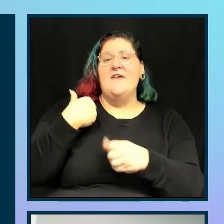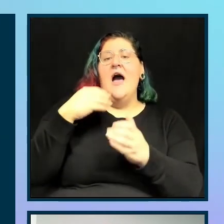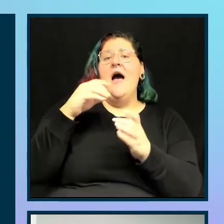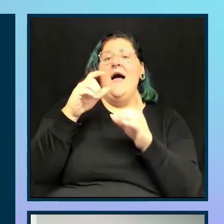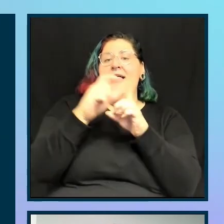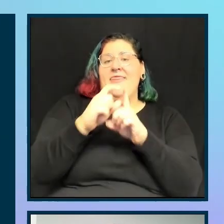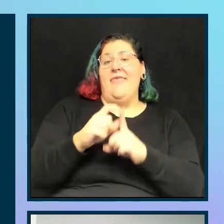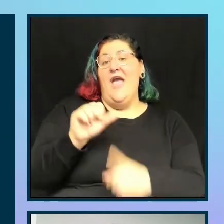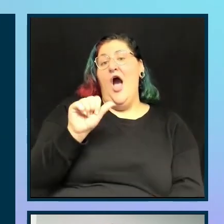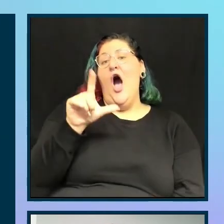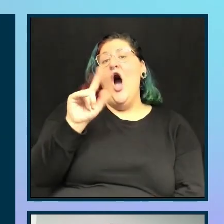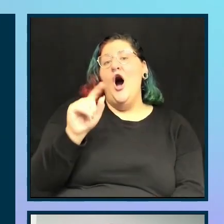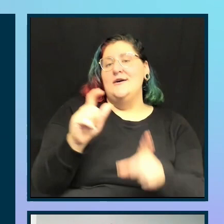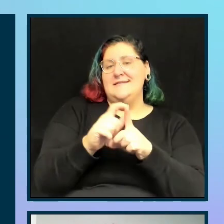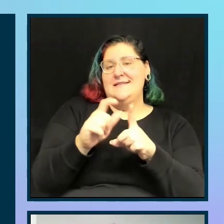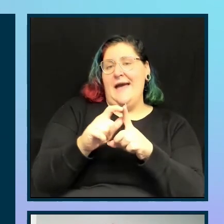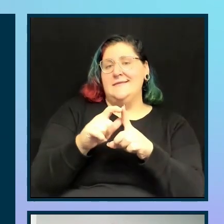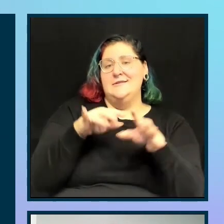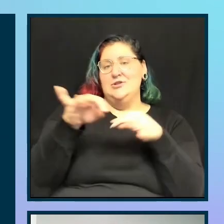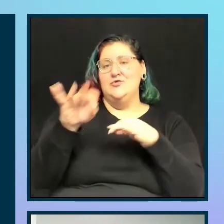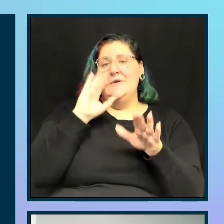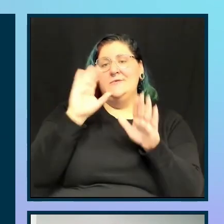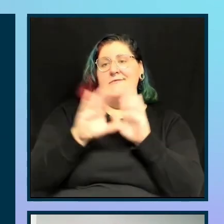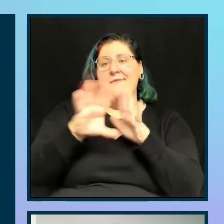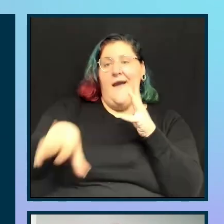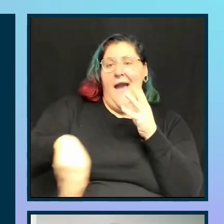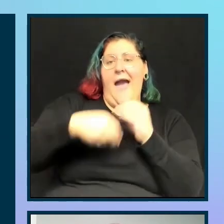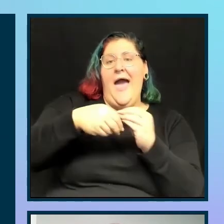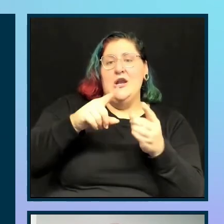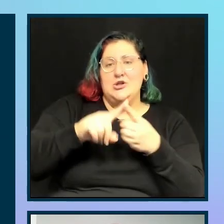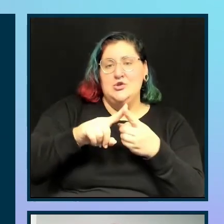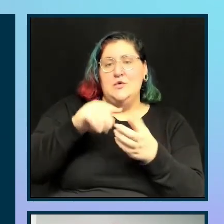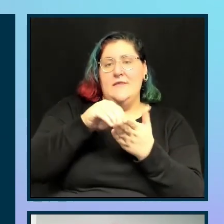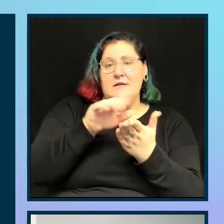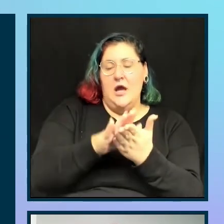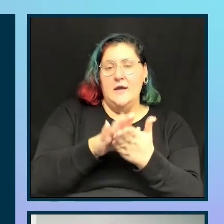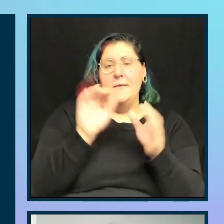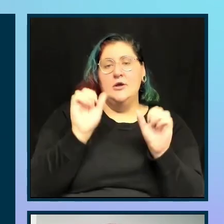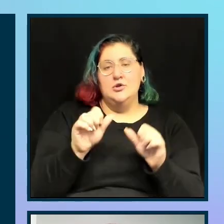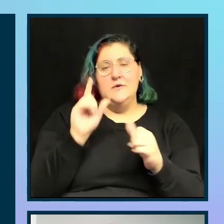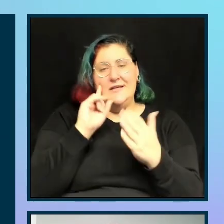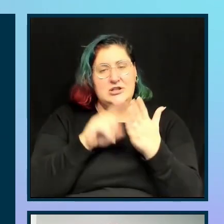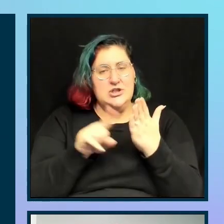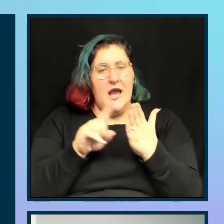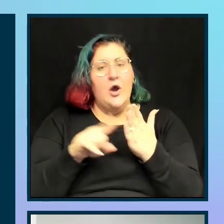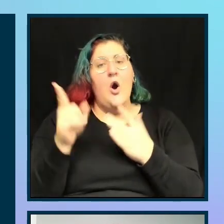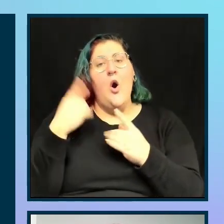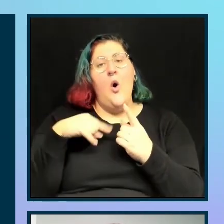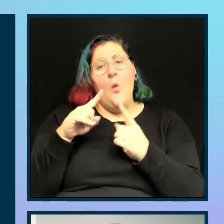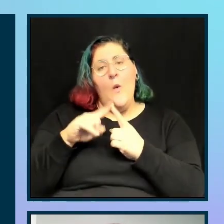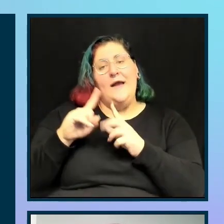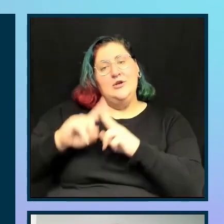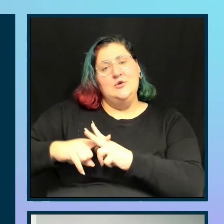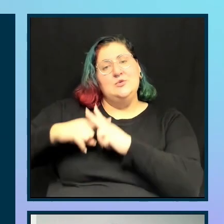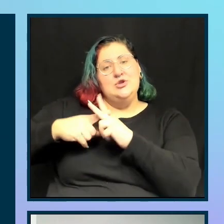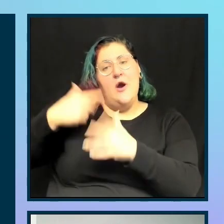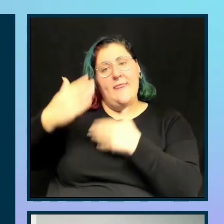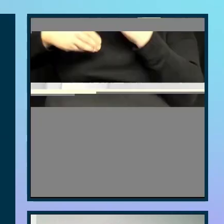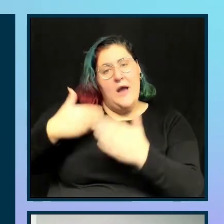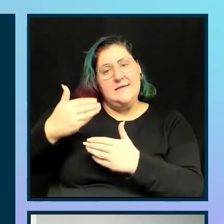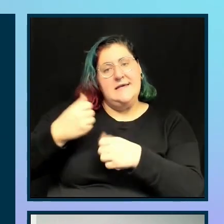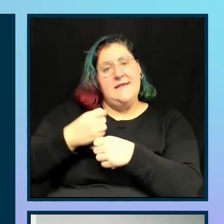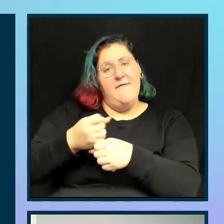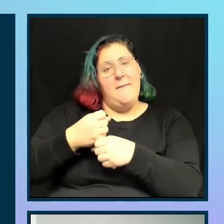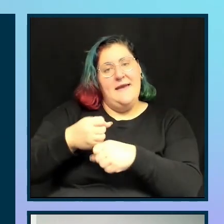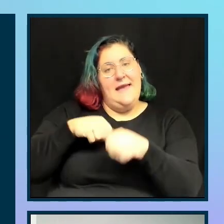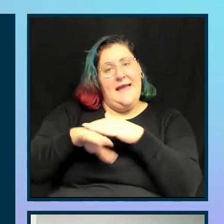manner, and something that's visible and can be easily checked as you're going through those initial phases of creating a structured document. And